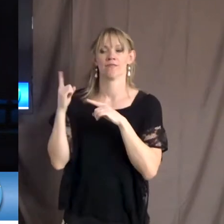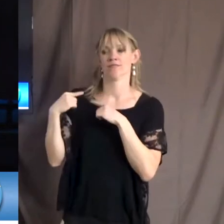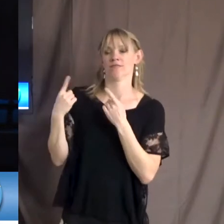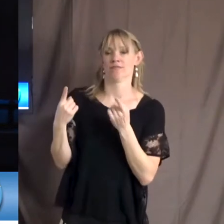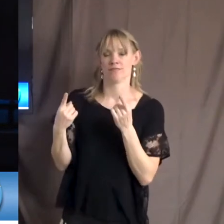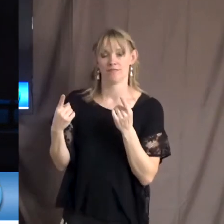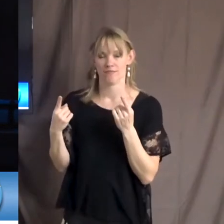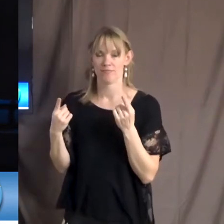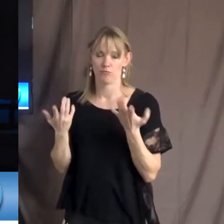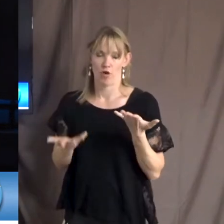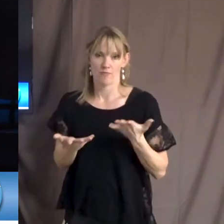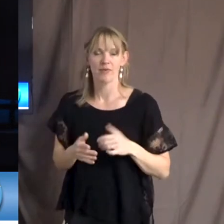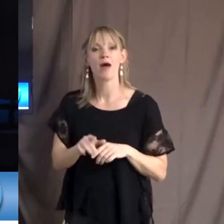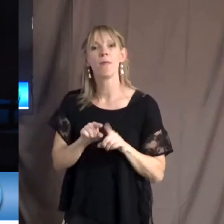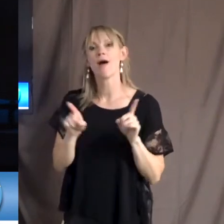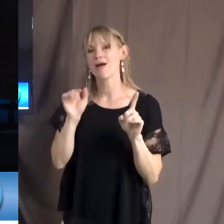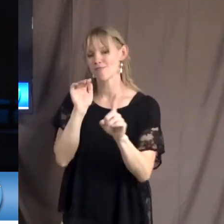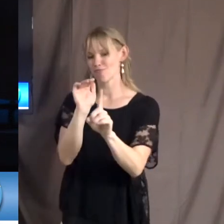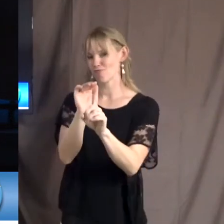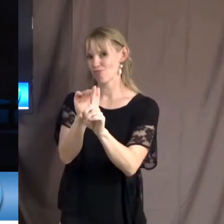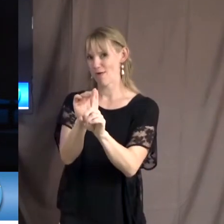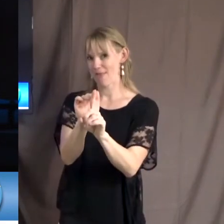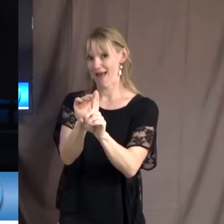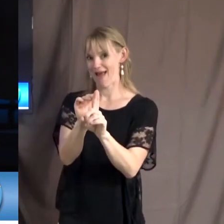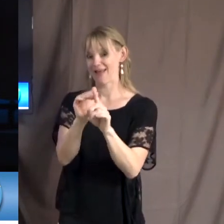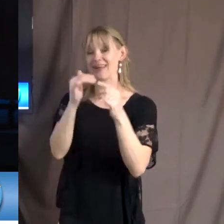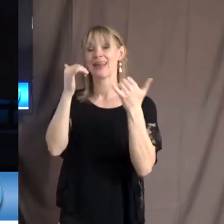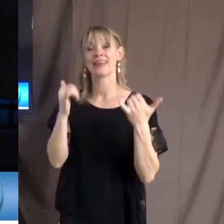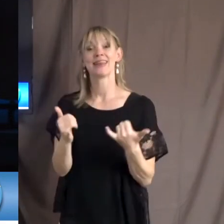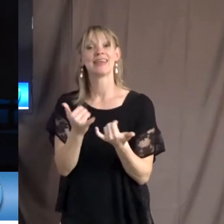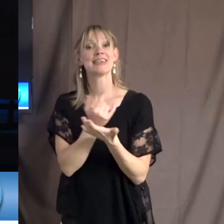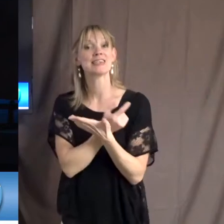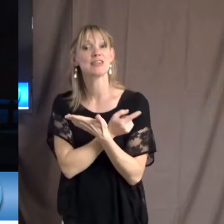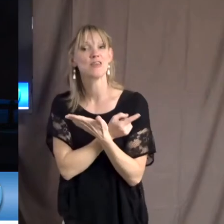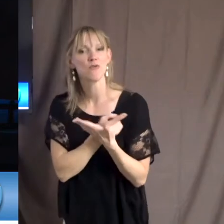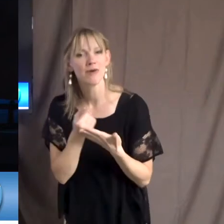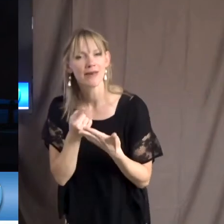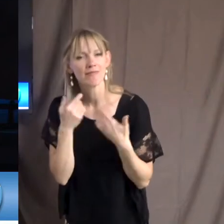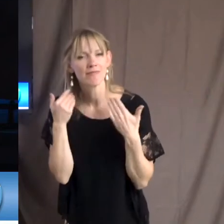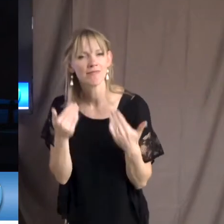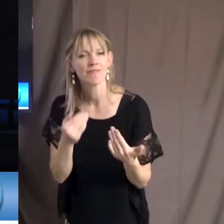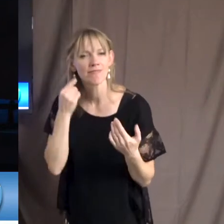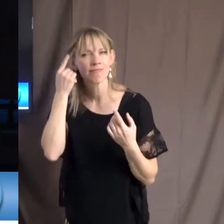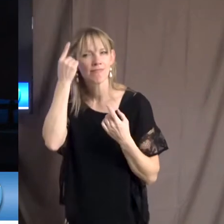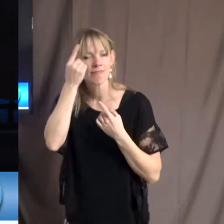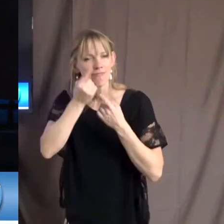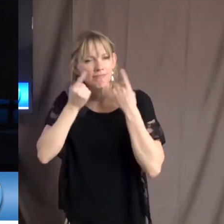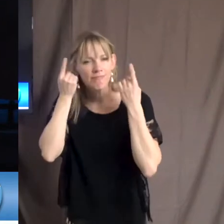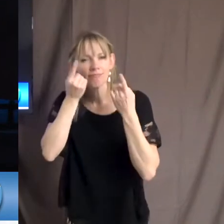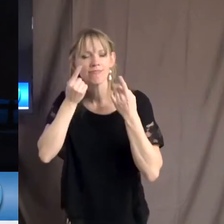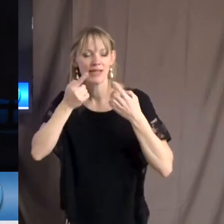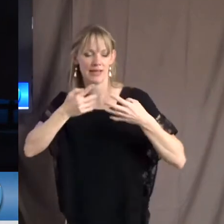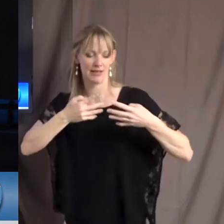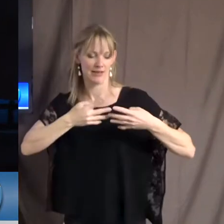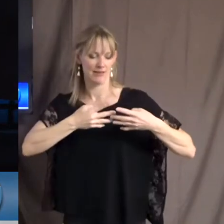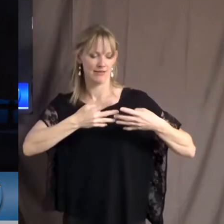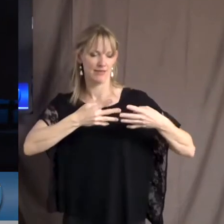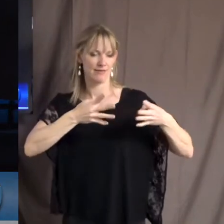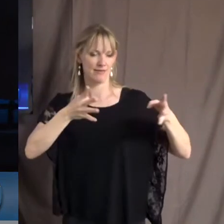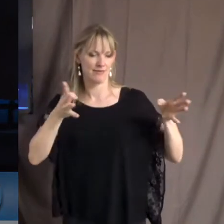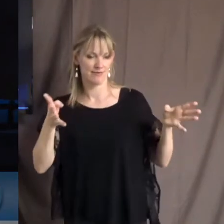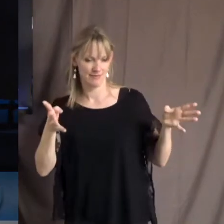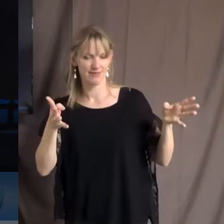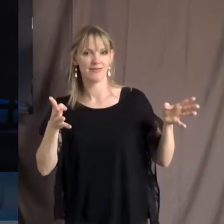likely, but it's just a reminder of this week. Consider entering through the gates of abundance with these